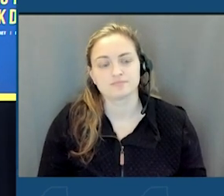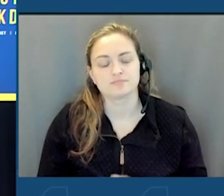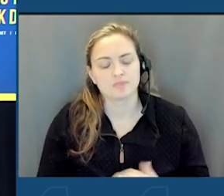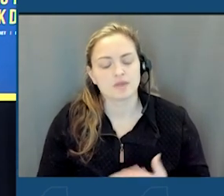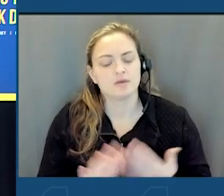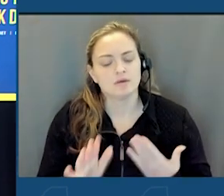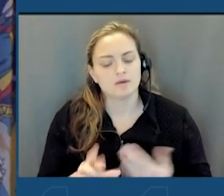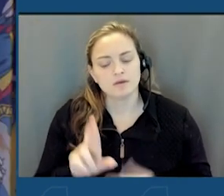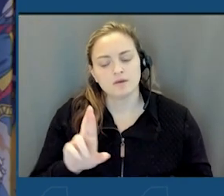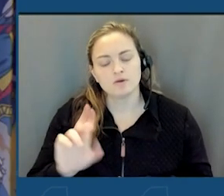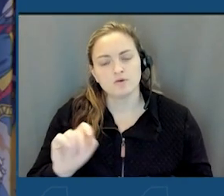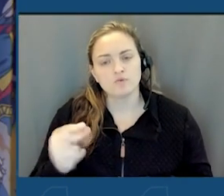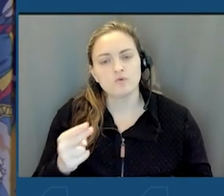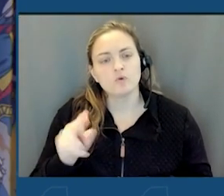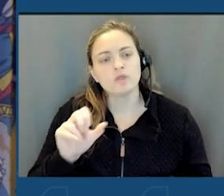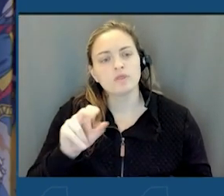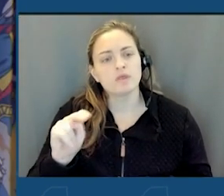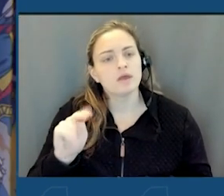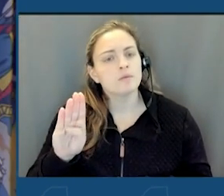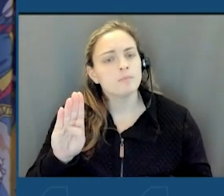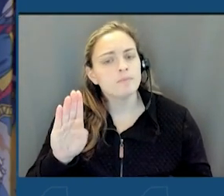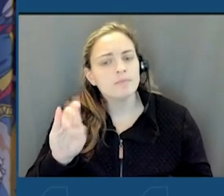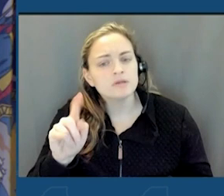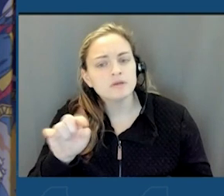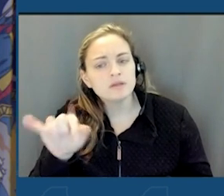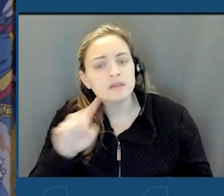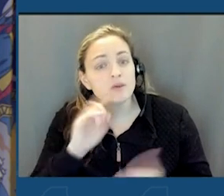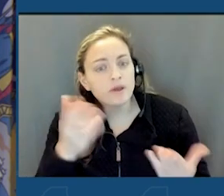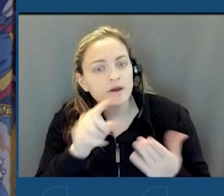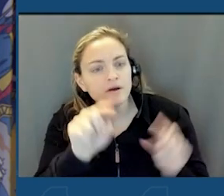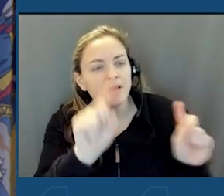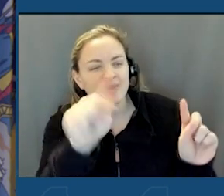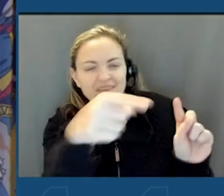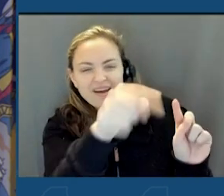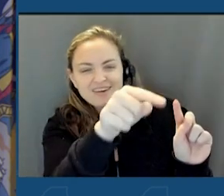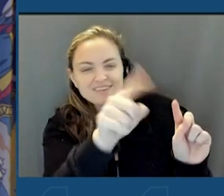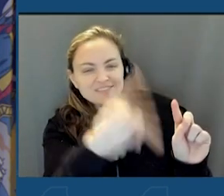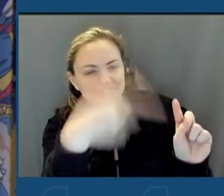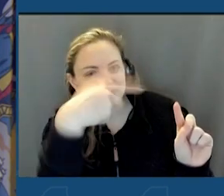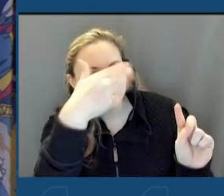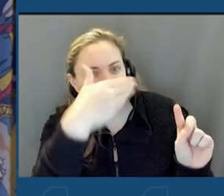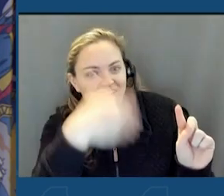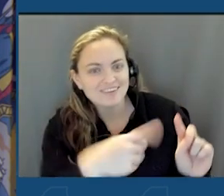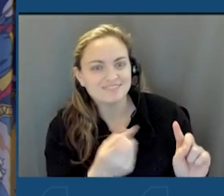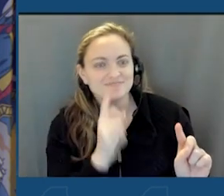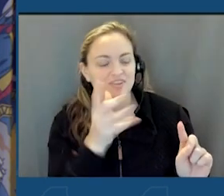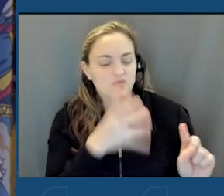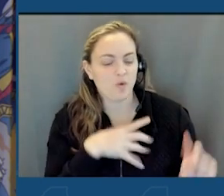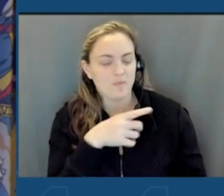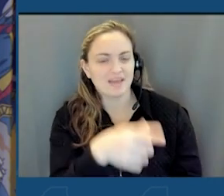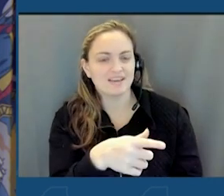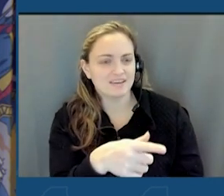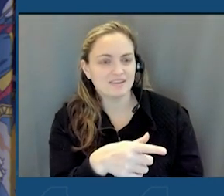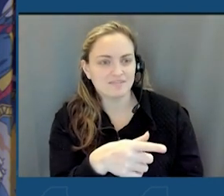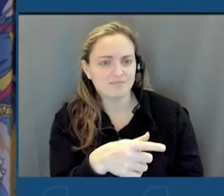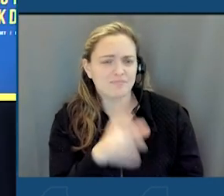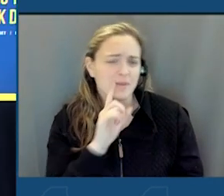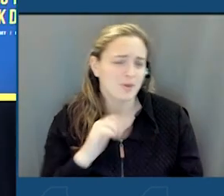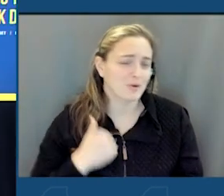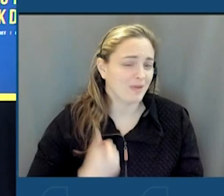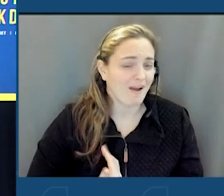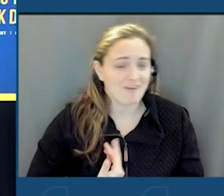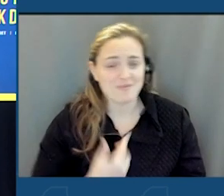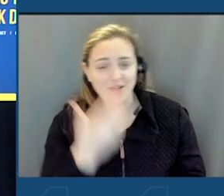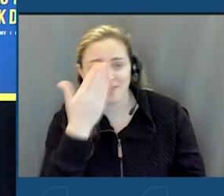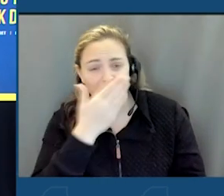Ruth Ann Visnauskas, are you in the crowd? Oh, there you are. You should be in the front row because this woman, maybe you're tired of being on the front line.